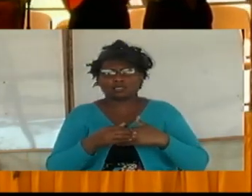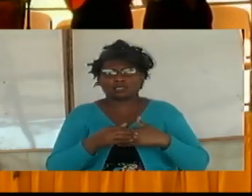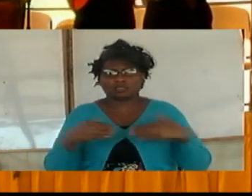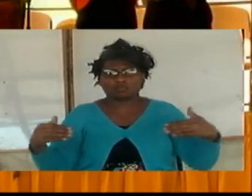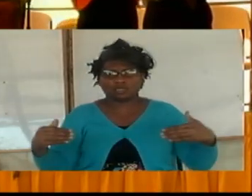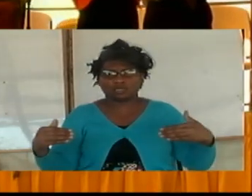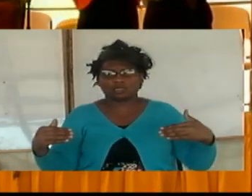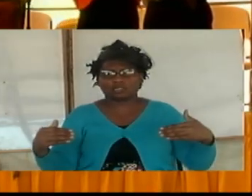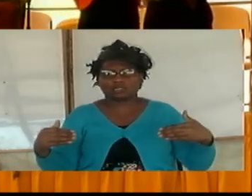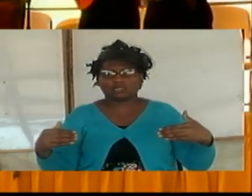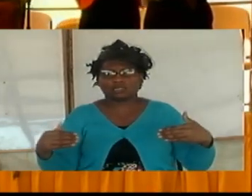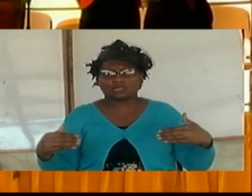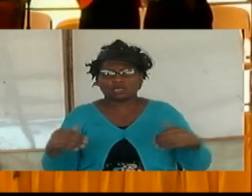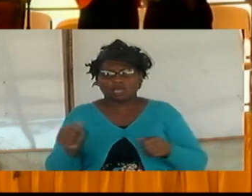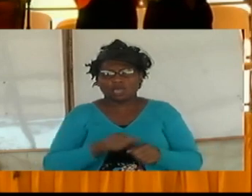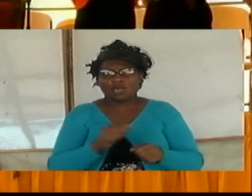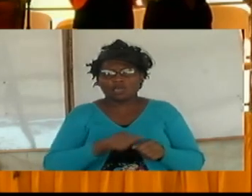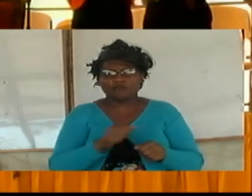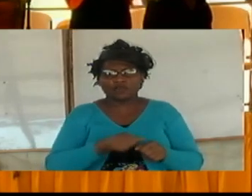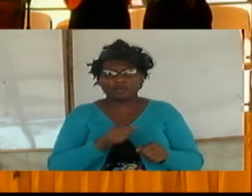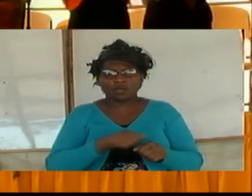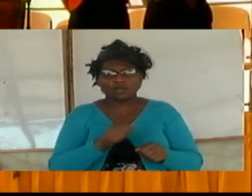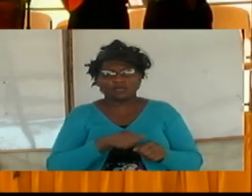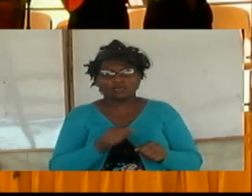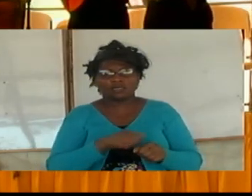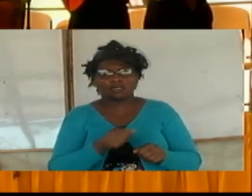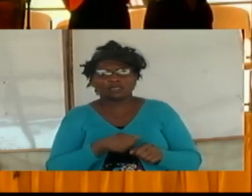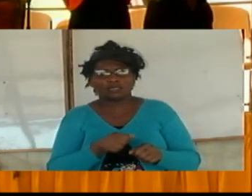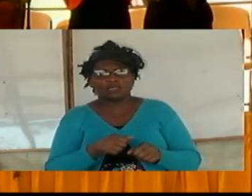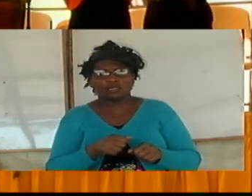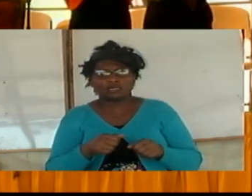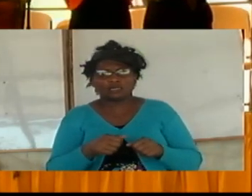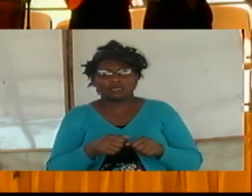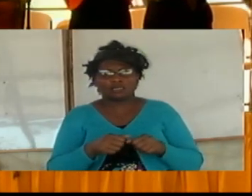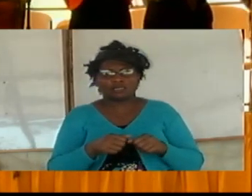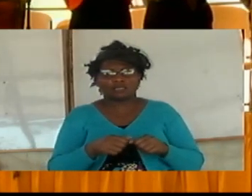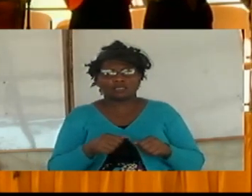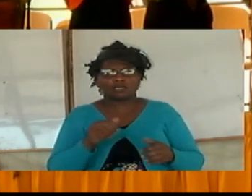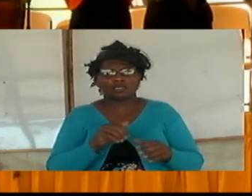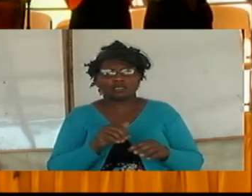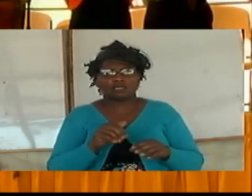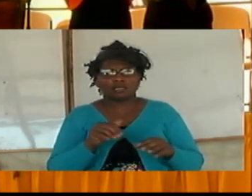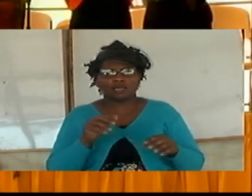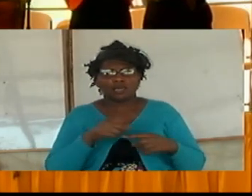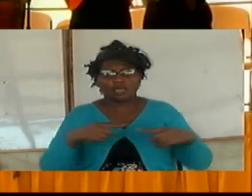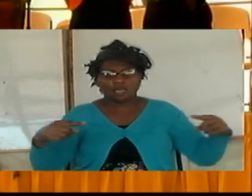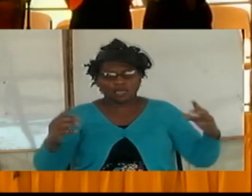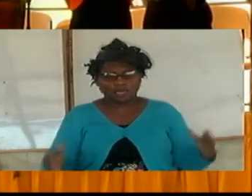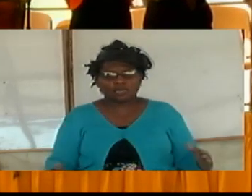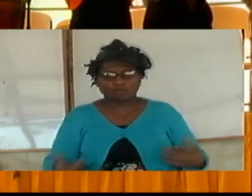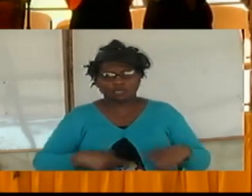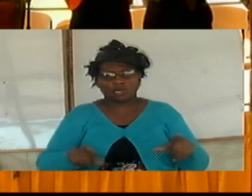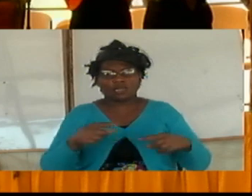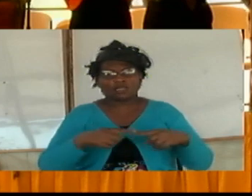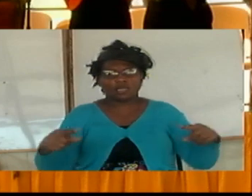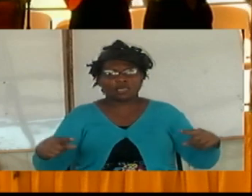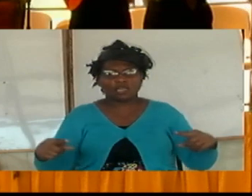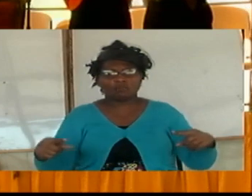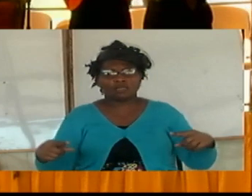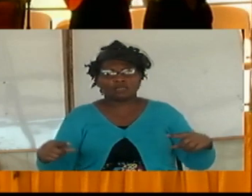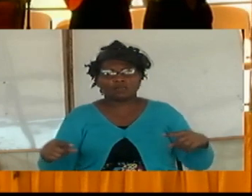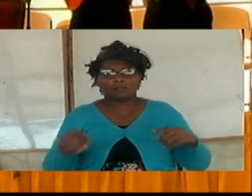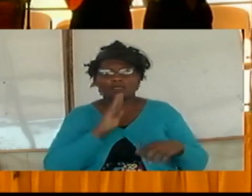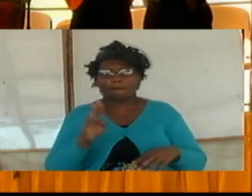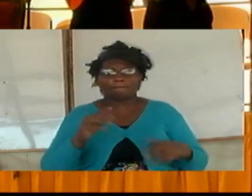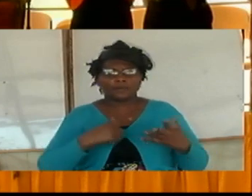God, arise. Hallelujah. And let your enemy be scattered. Thank you, God, for this morning. Thank you, Lord, for dying on the cross for us.